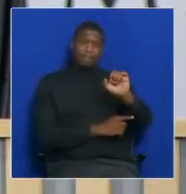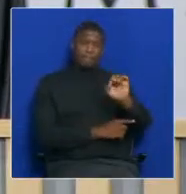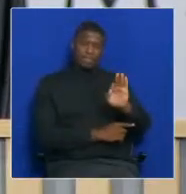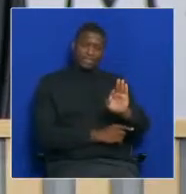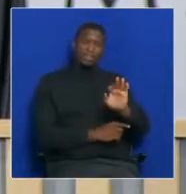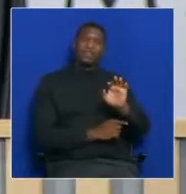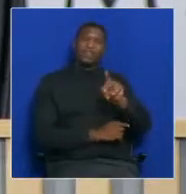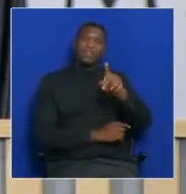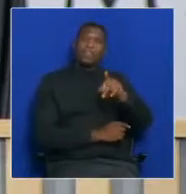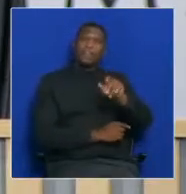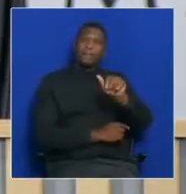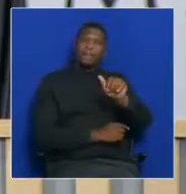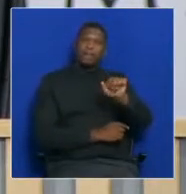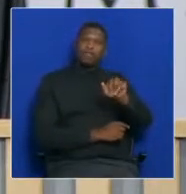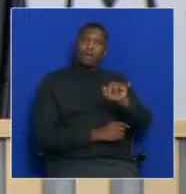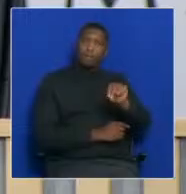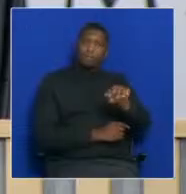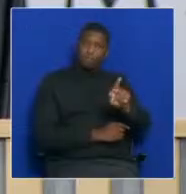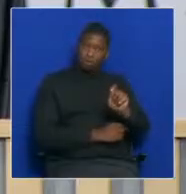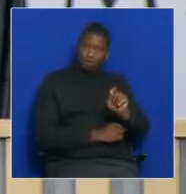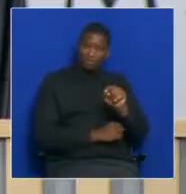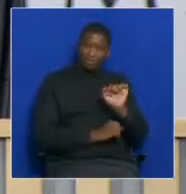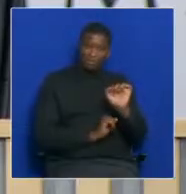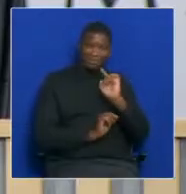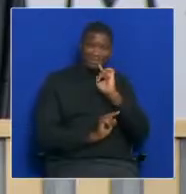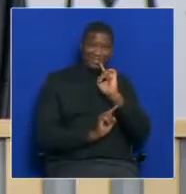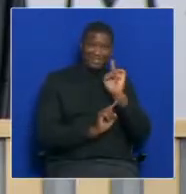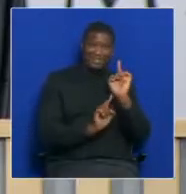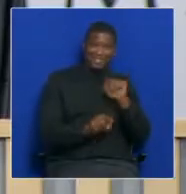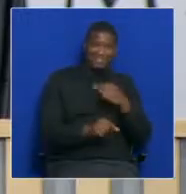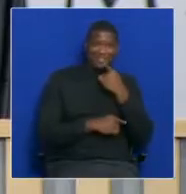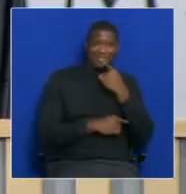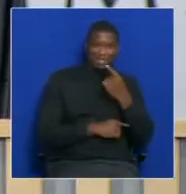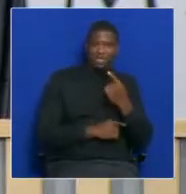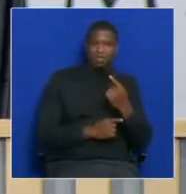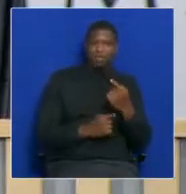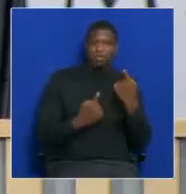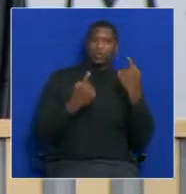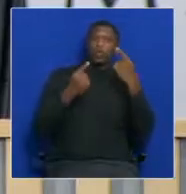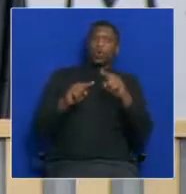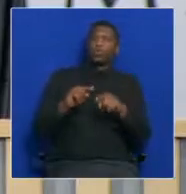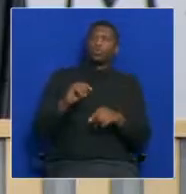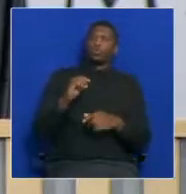the station said, informed him that they are with inspectorate.